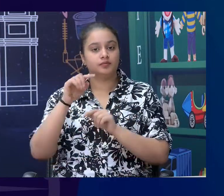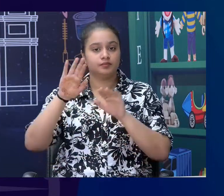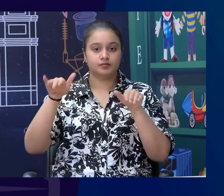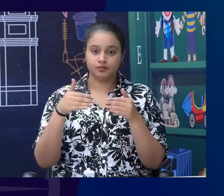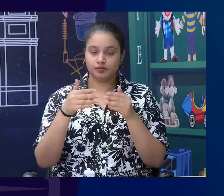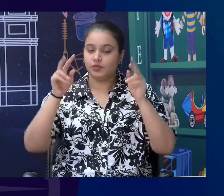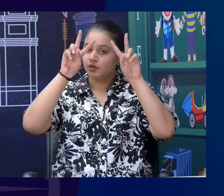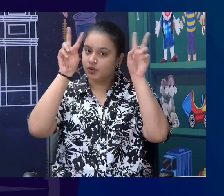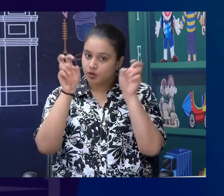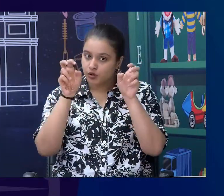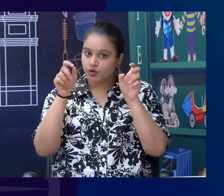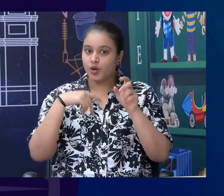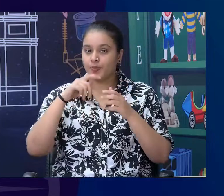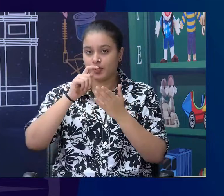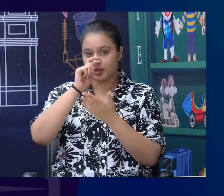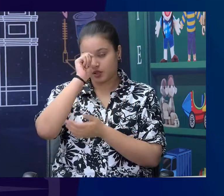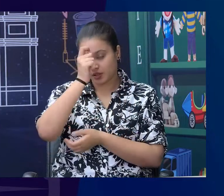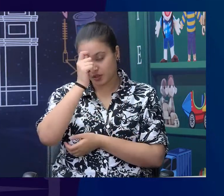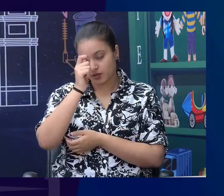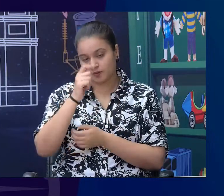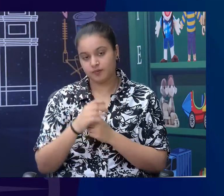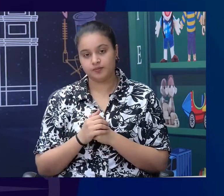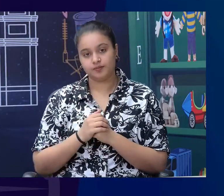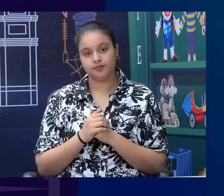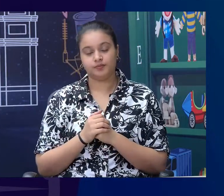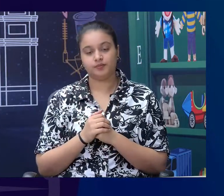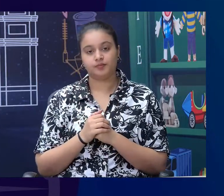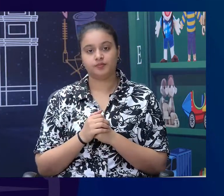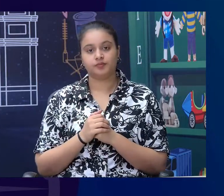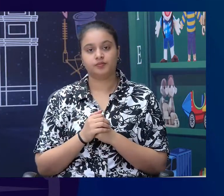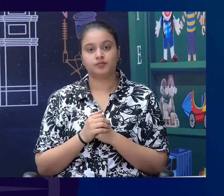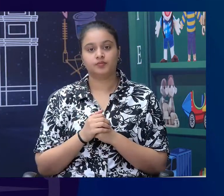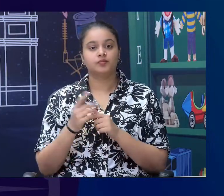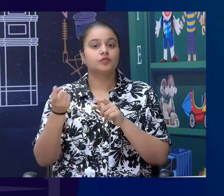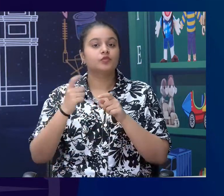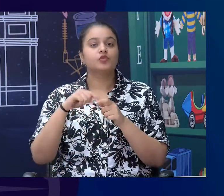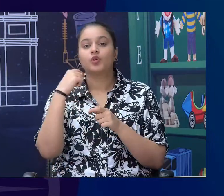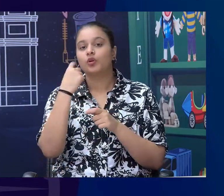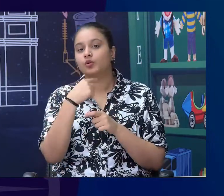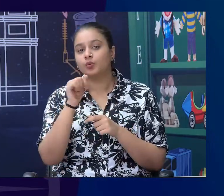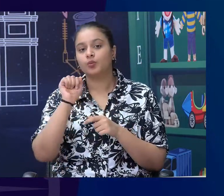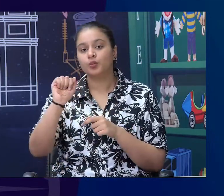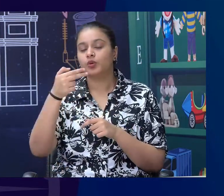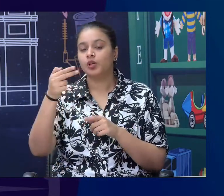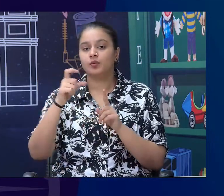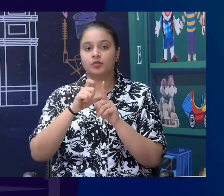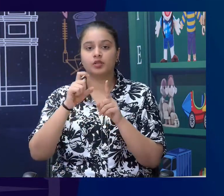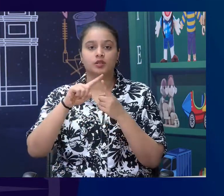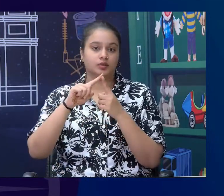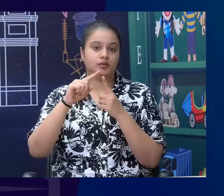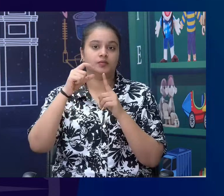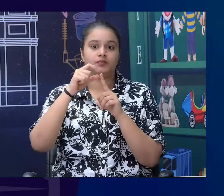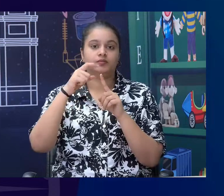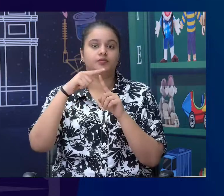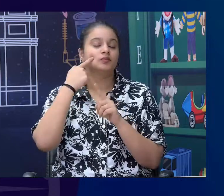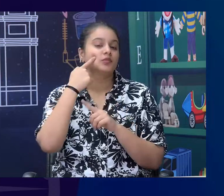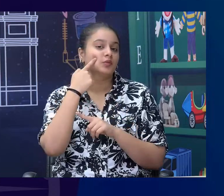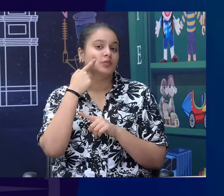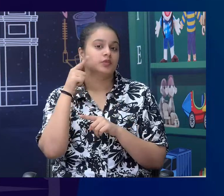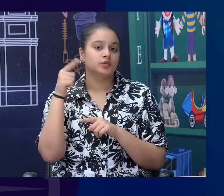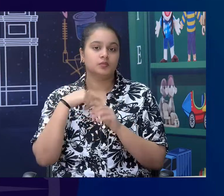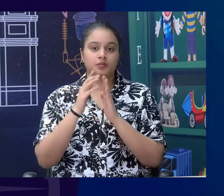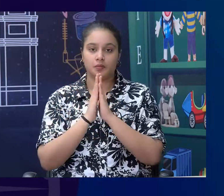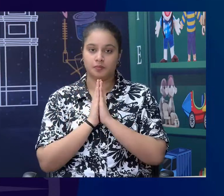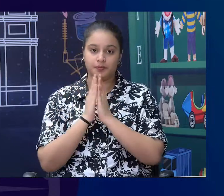for the topic, how the camel got his hump, I have been joined by Ms. Deepti Chawla. Ma'am, namaskar and welcome to the